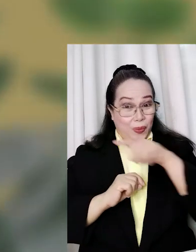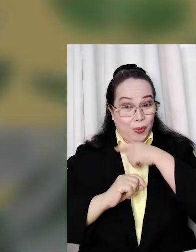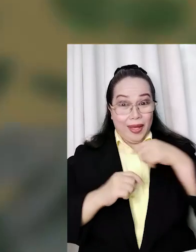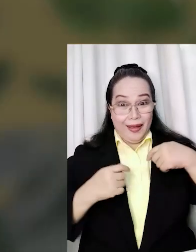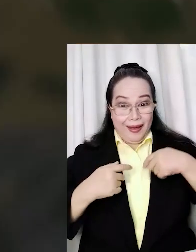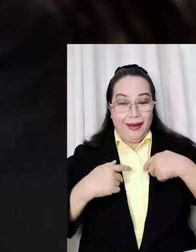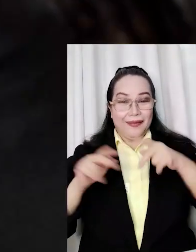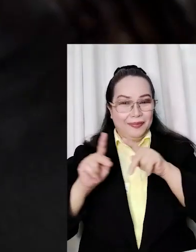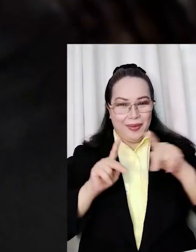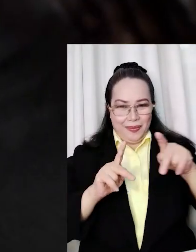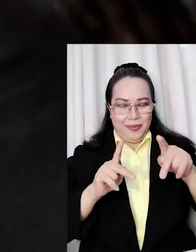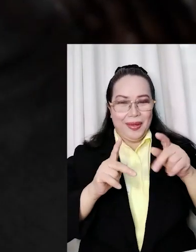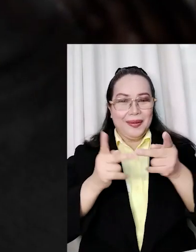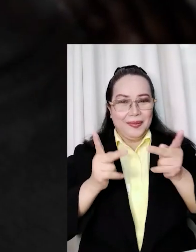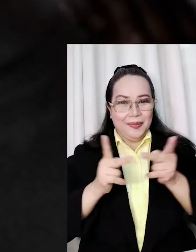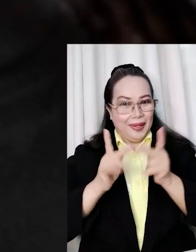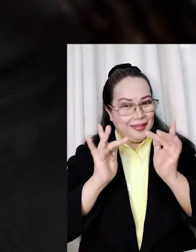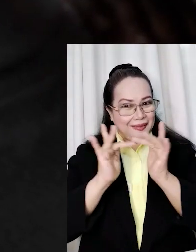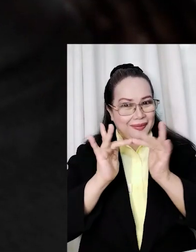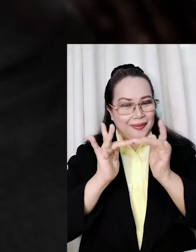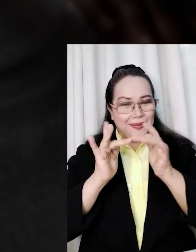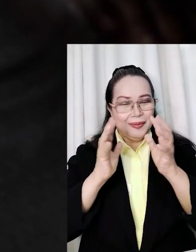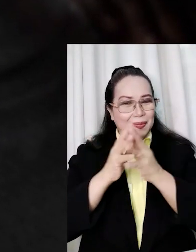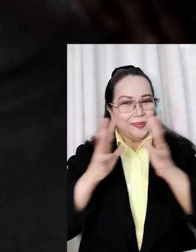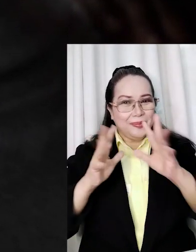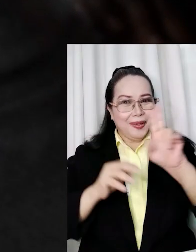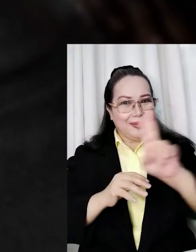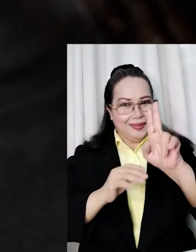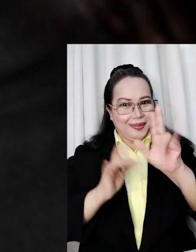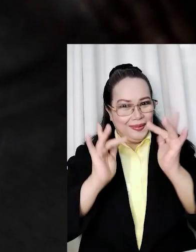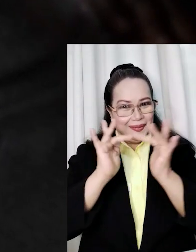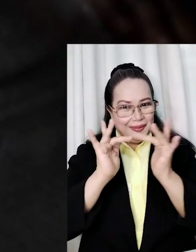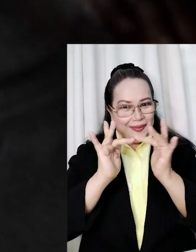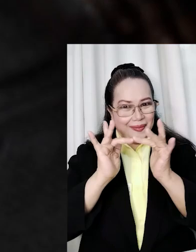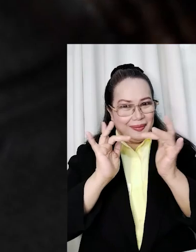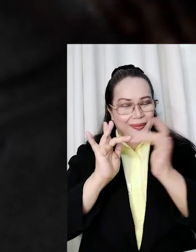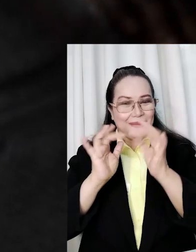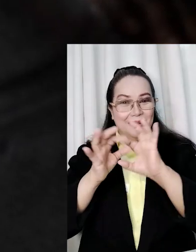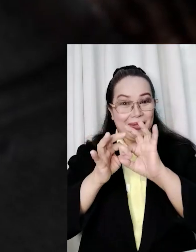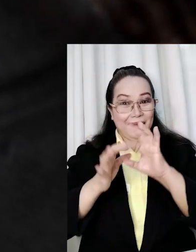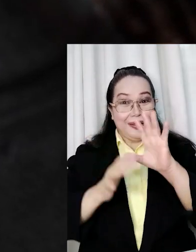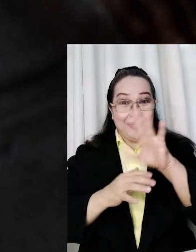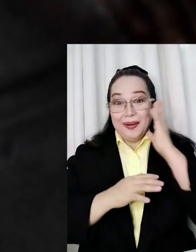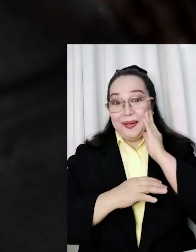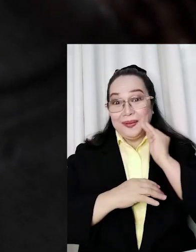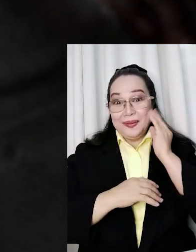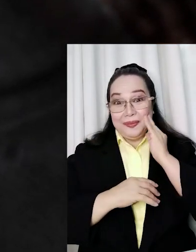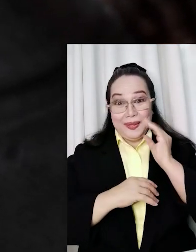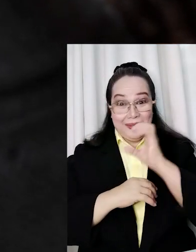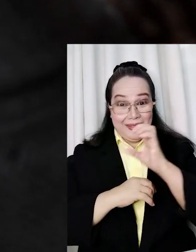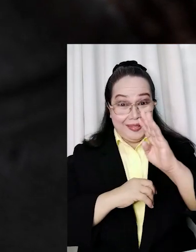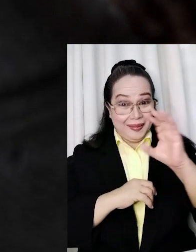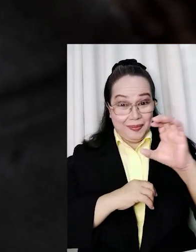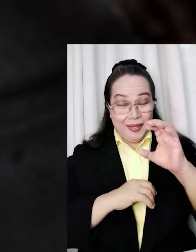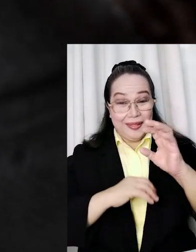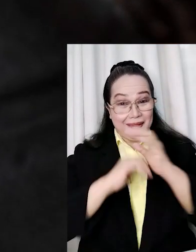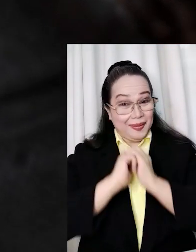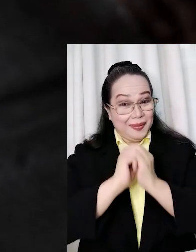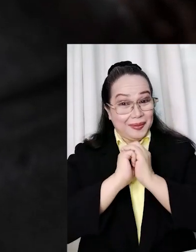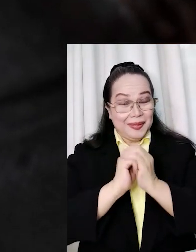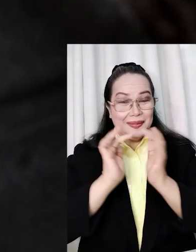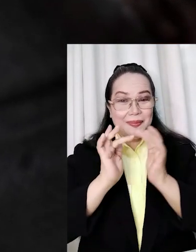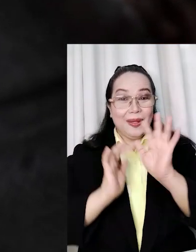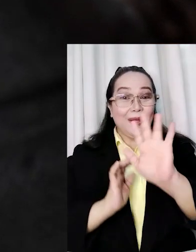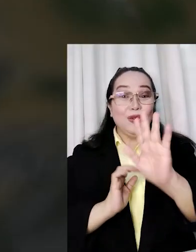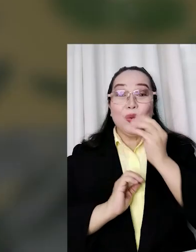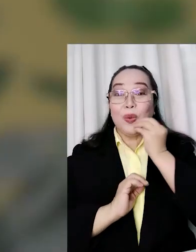platform for you so that you can maximize your digital connection and experience of CCBC's online worship services